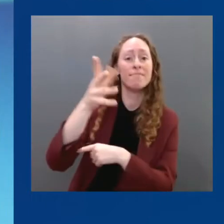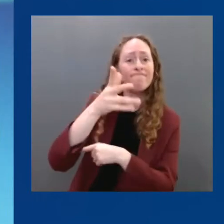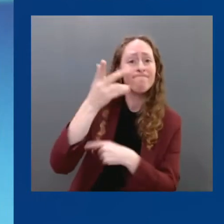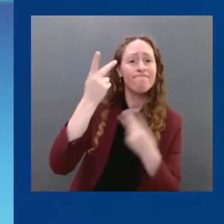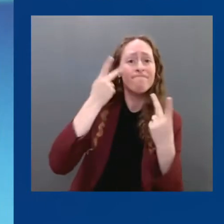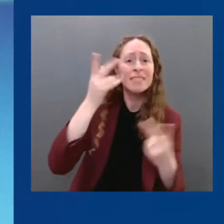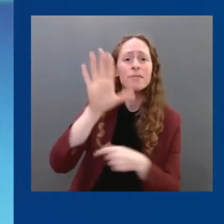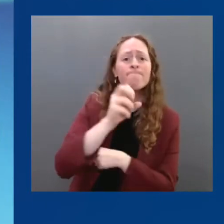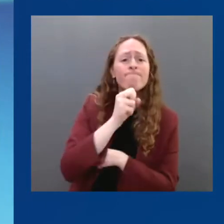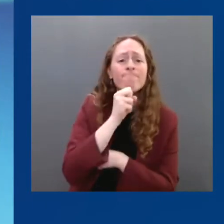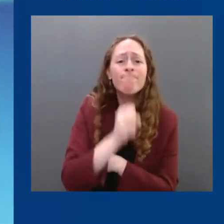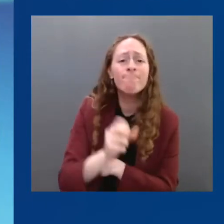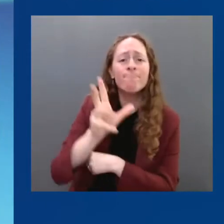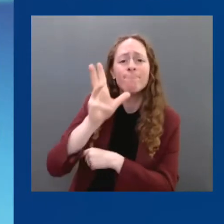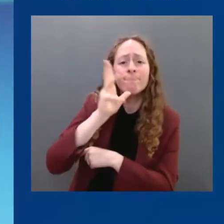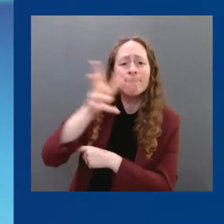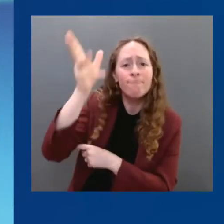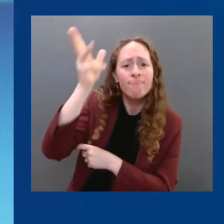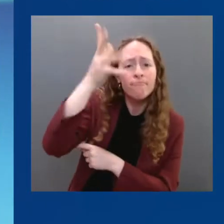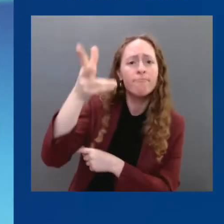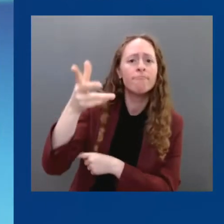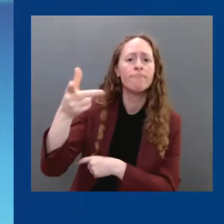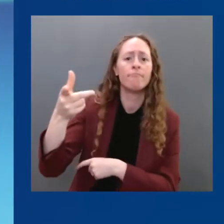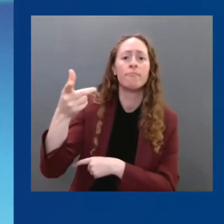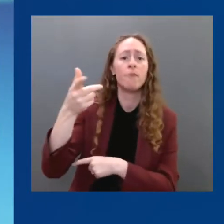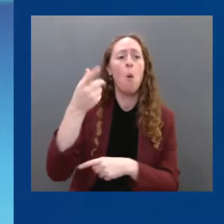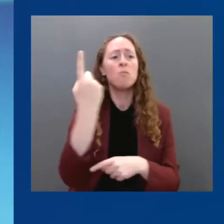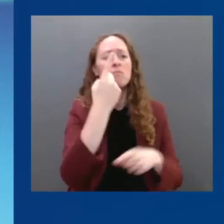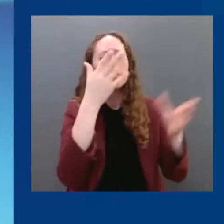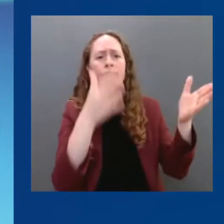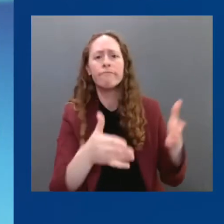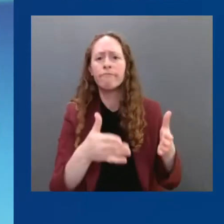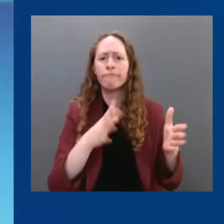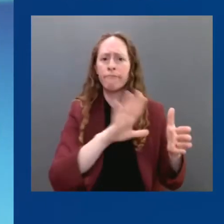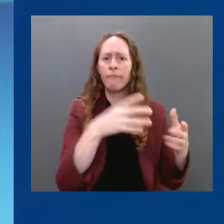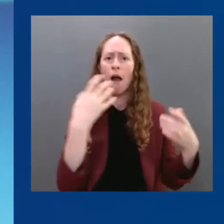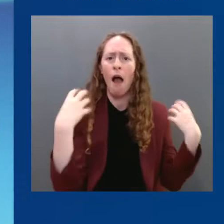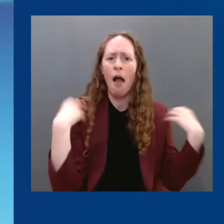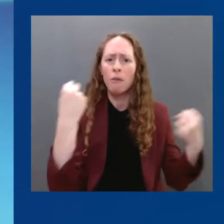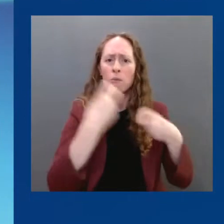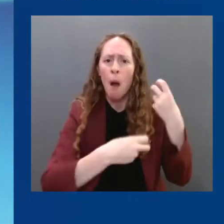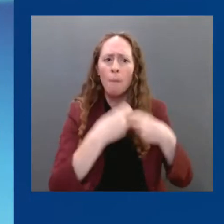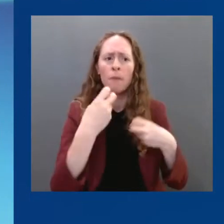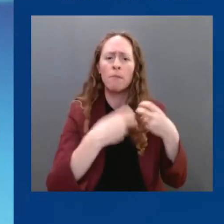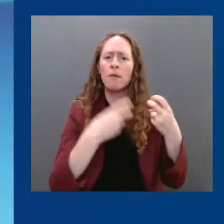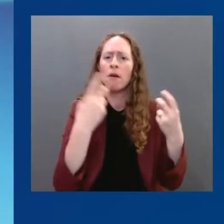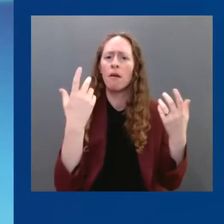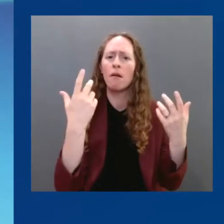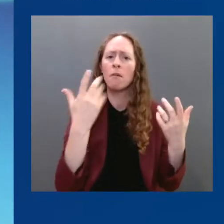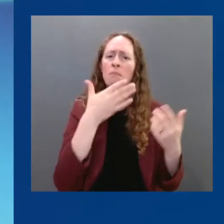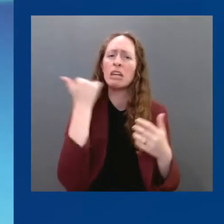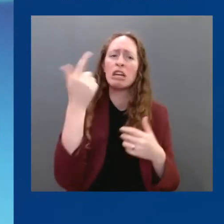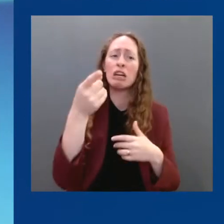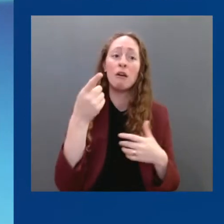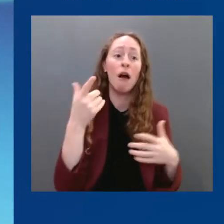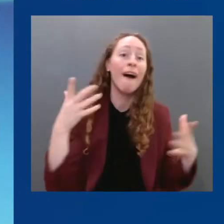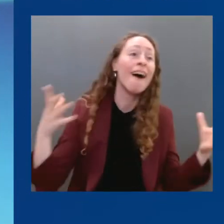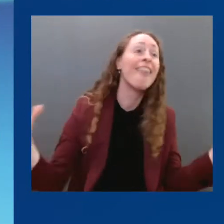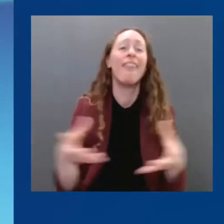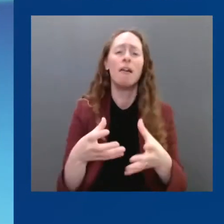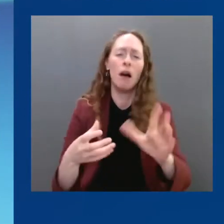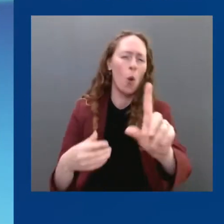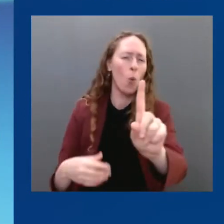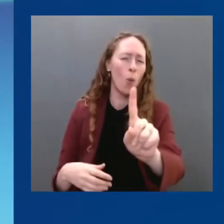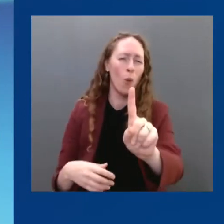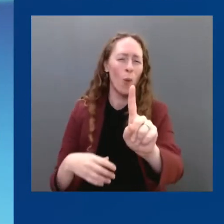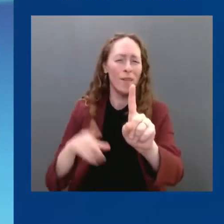administration has made tests widely available. We've required health insurers to cover at-home tests for free. We've been